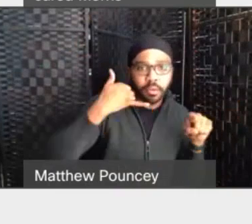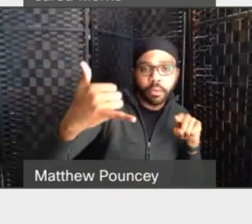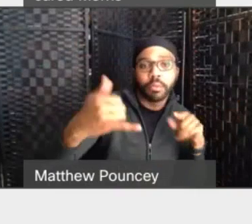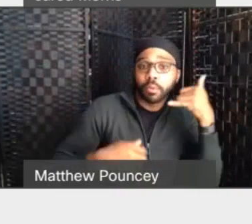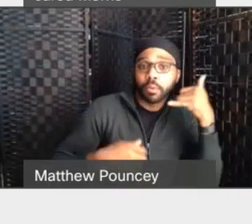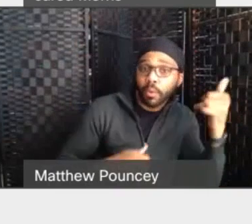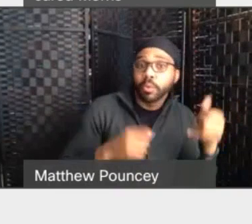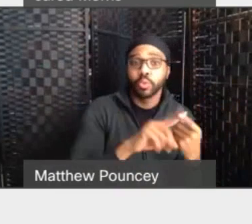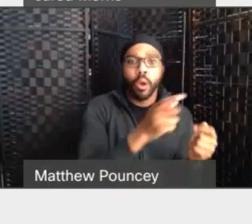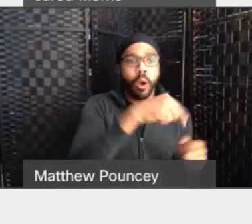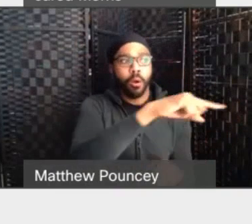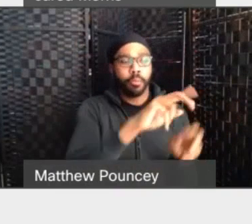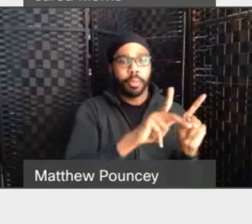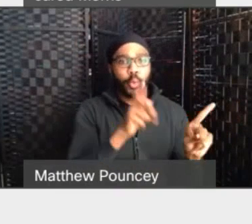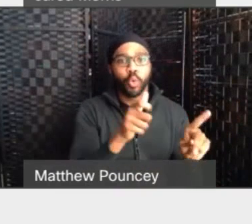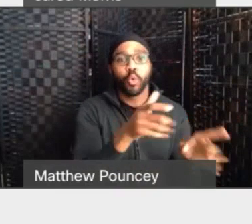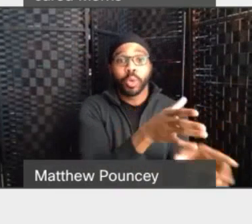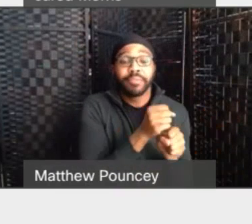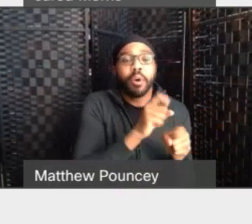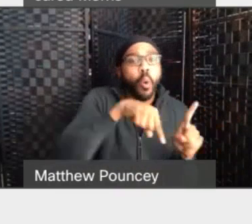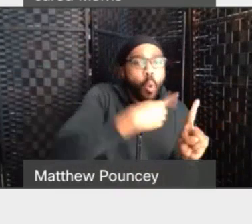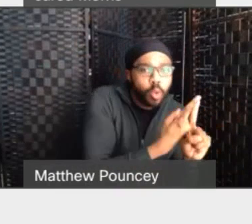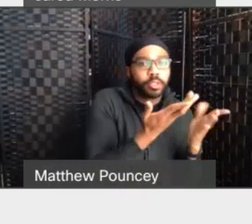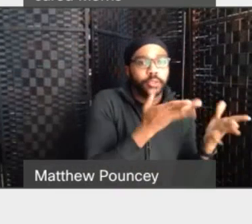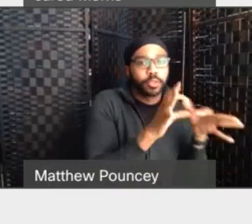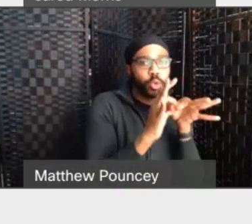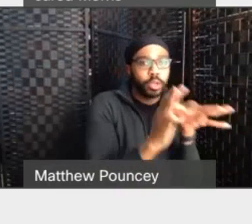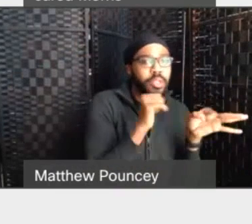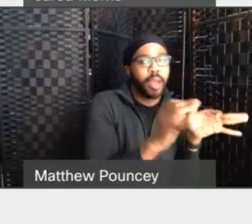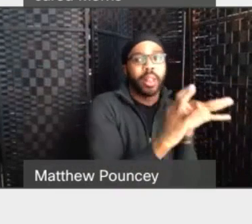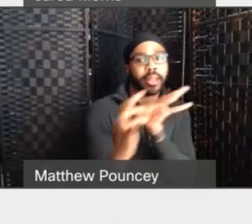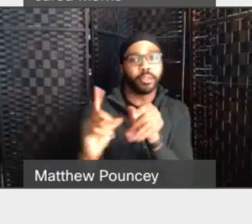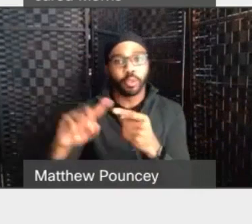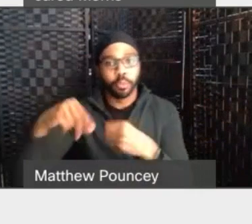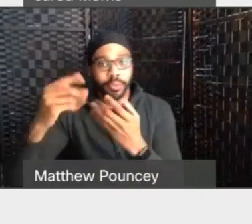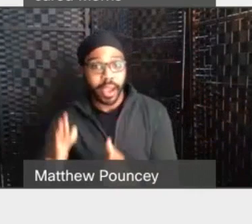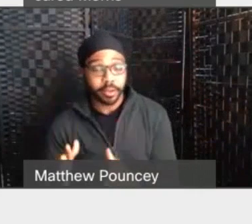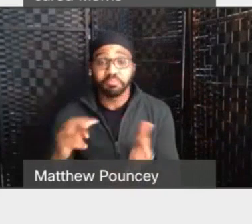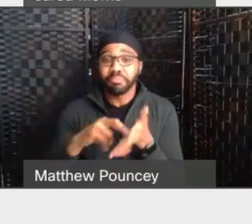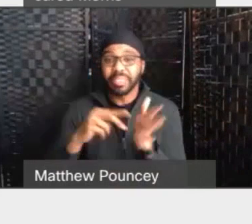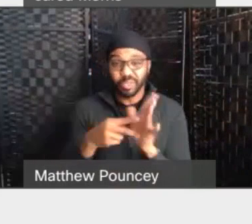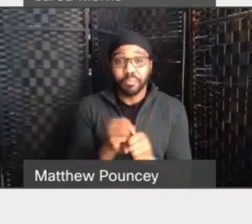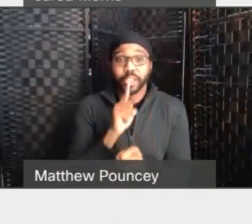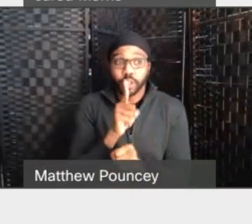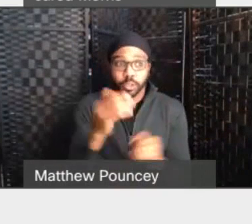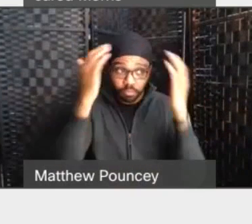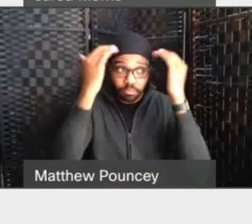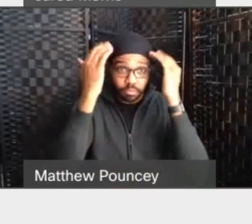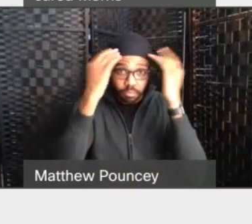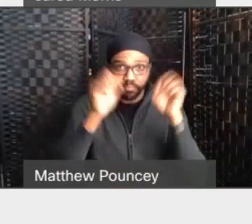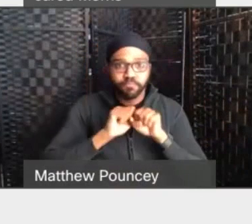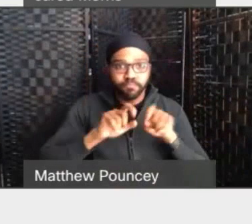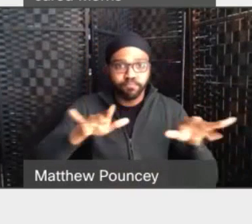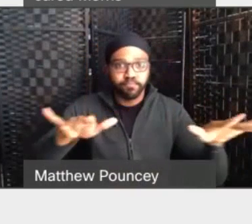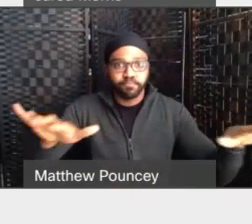of the people who receive just service coordination and are not connected to a provider. So we've made sure that people are aware of